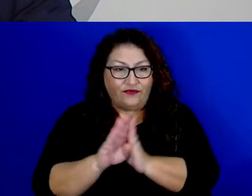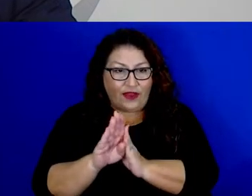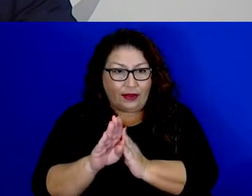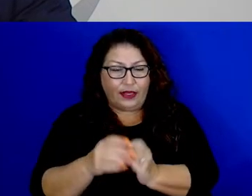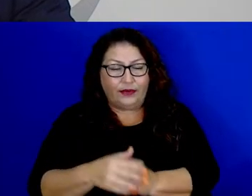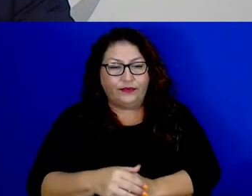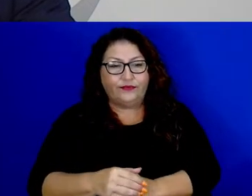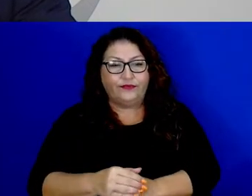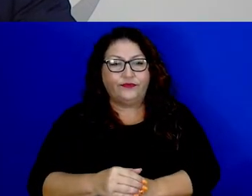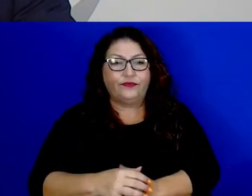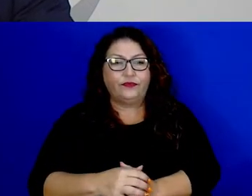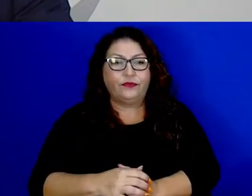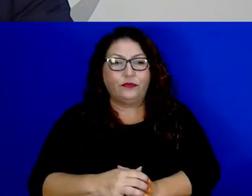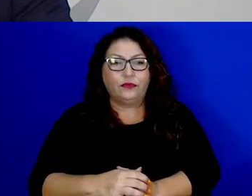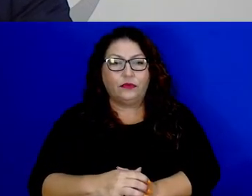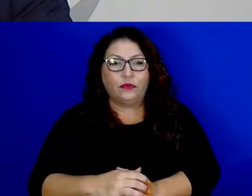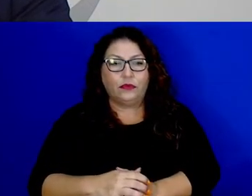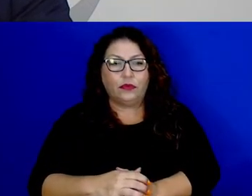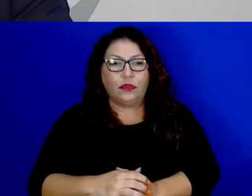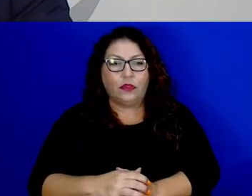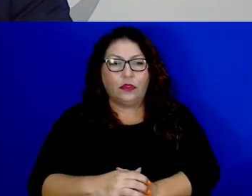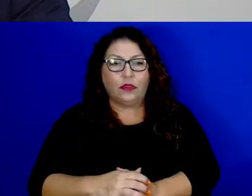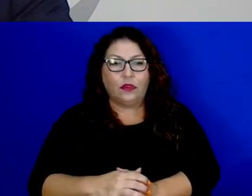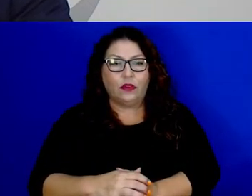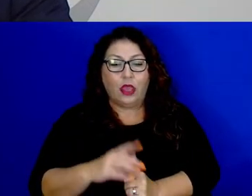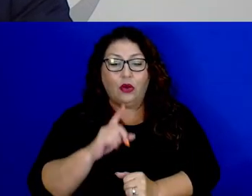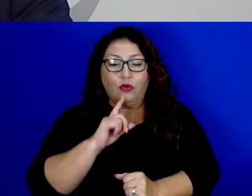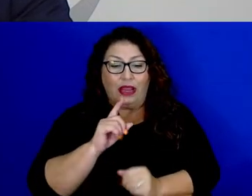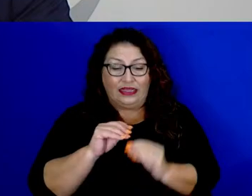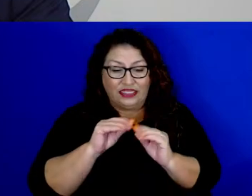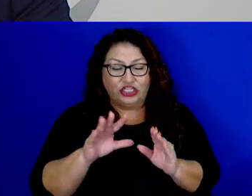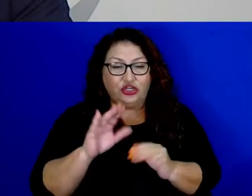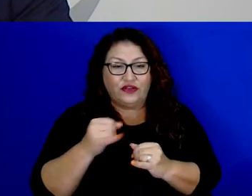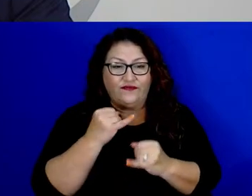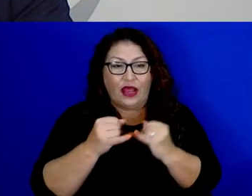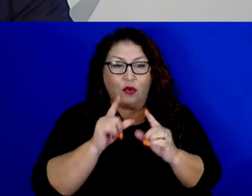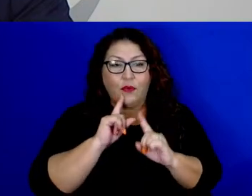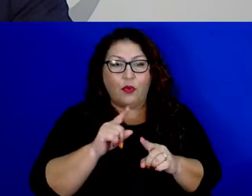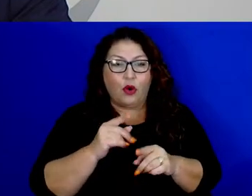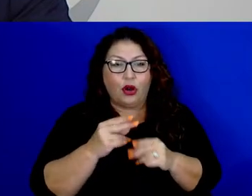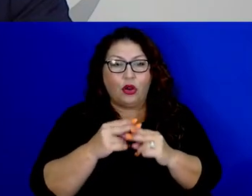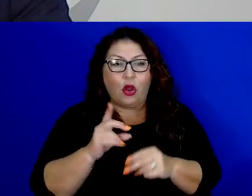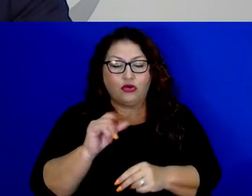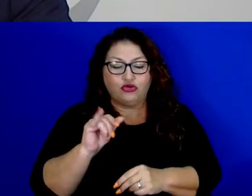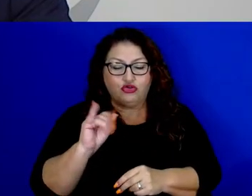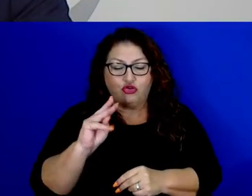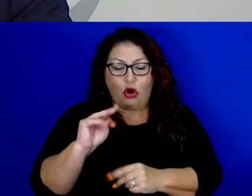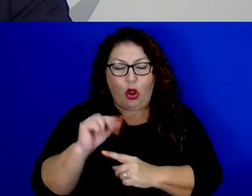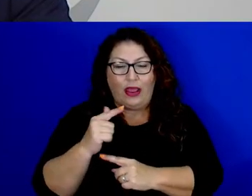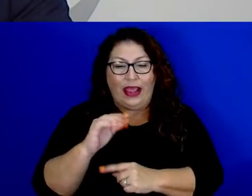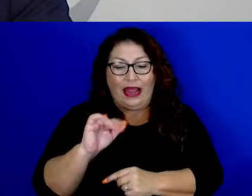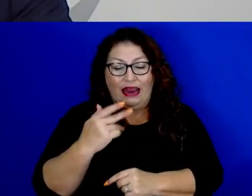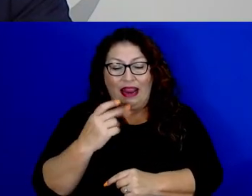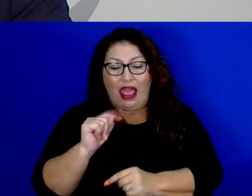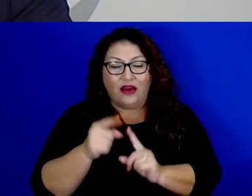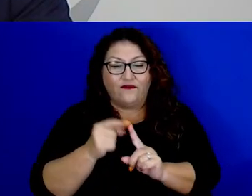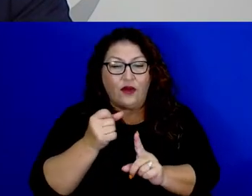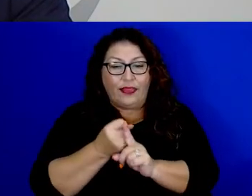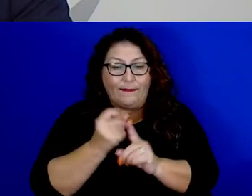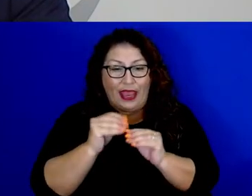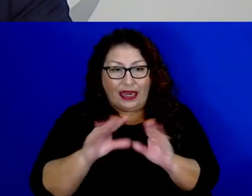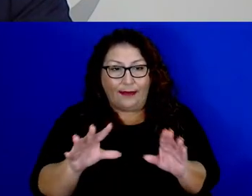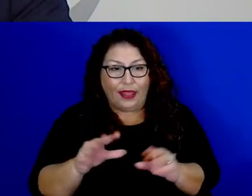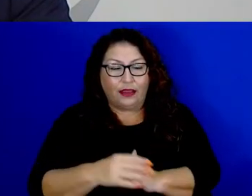and it has issued its final report called Drawing Light from the Pandemic. It clearly